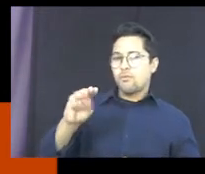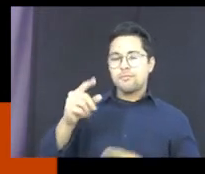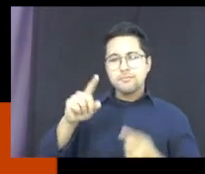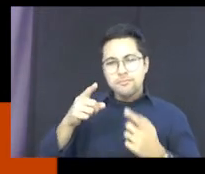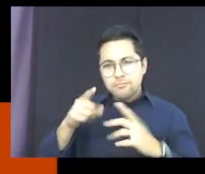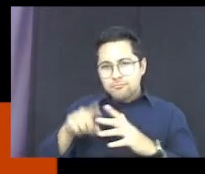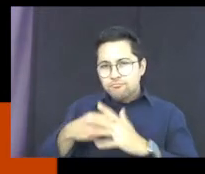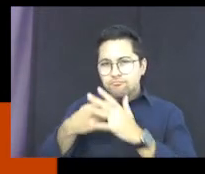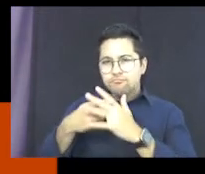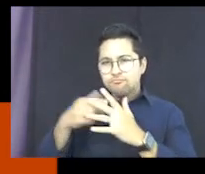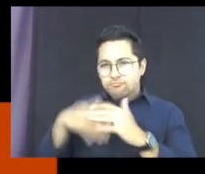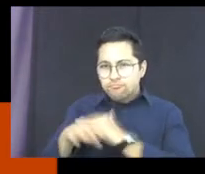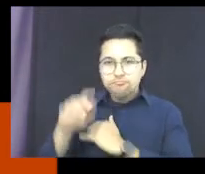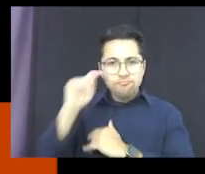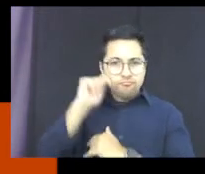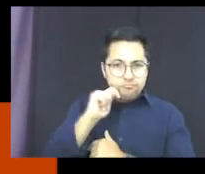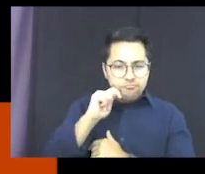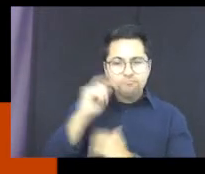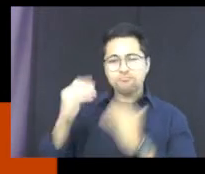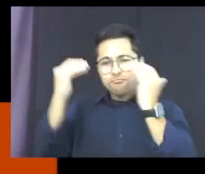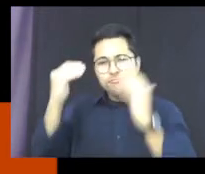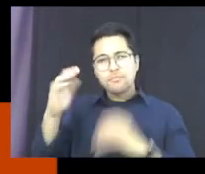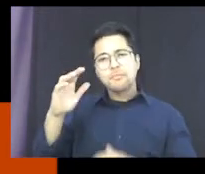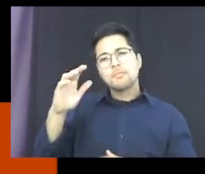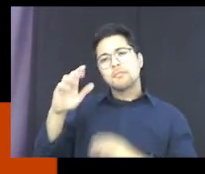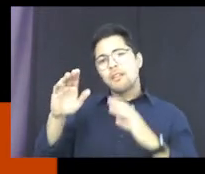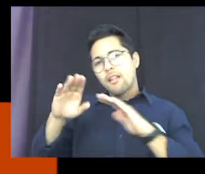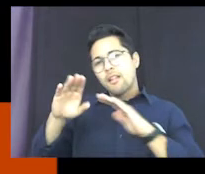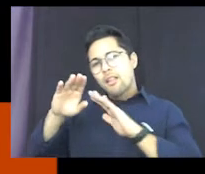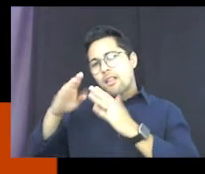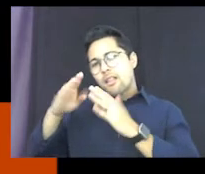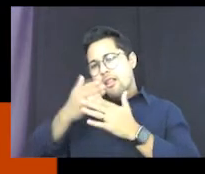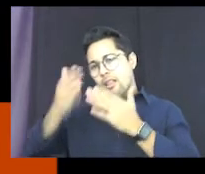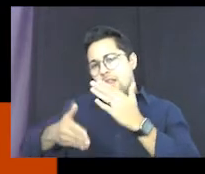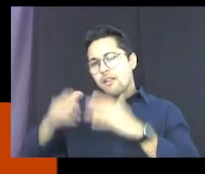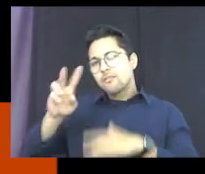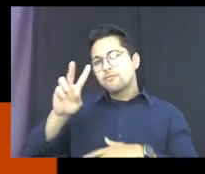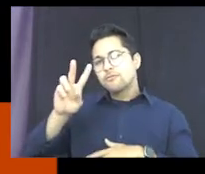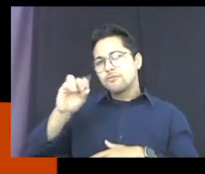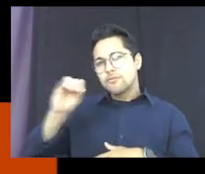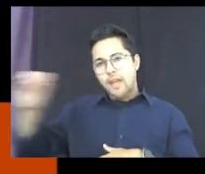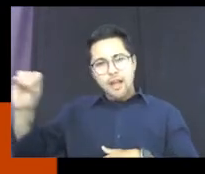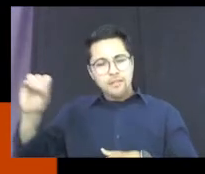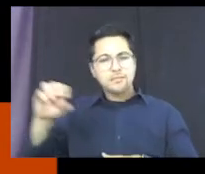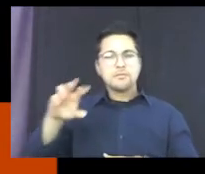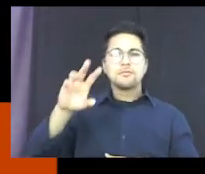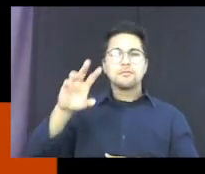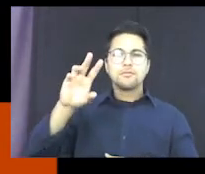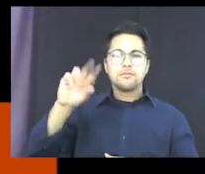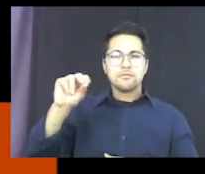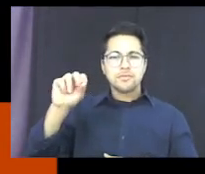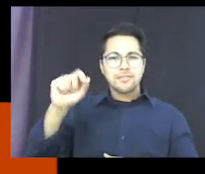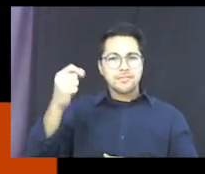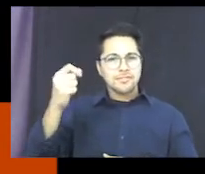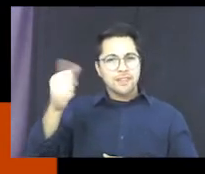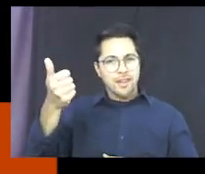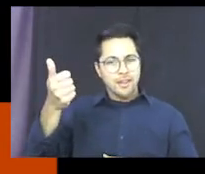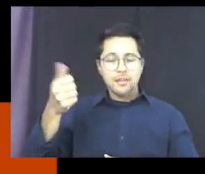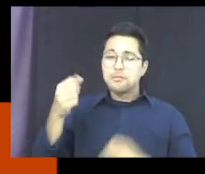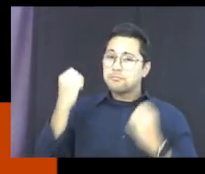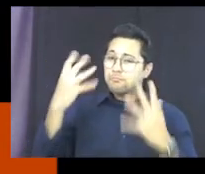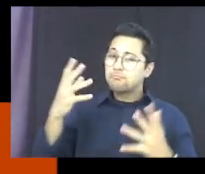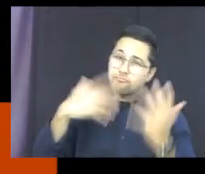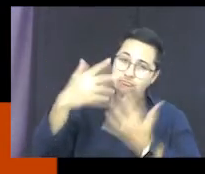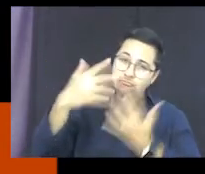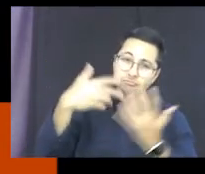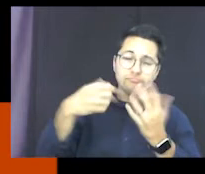and adulthood in the late 2000s and early 2010s, many social and support groups